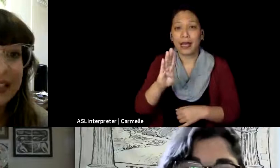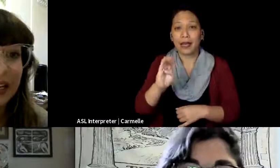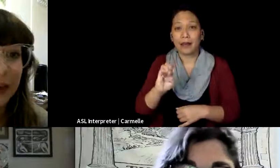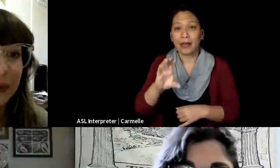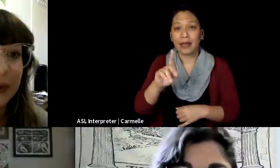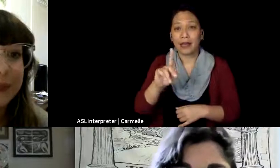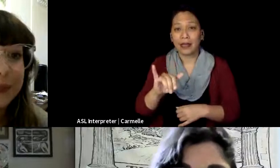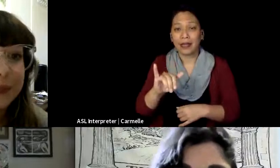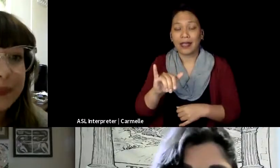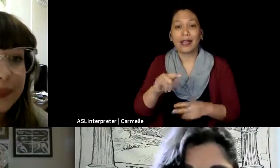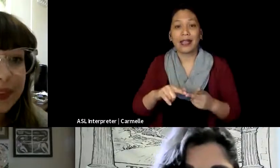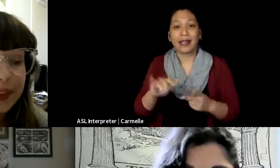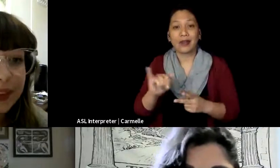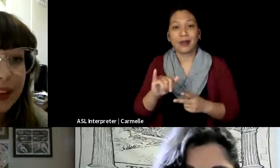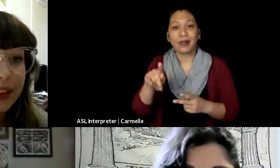and Ku.